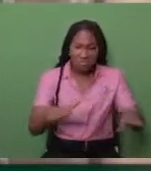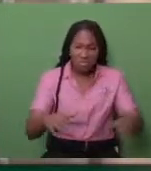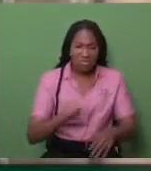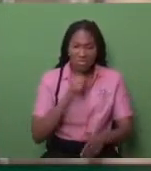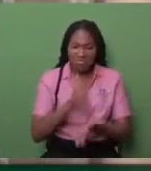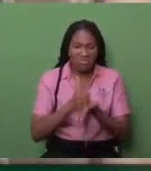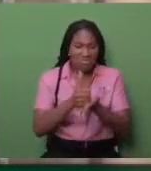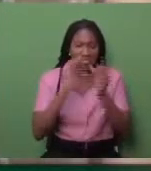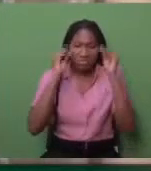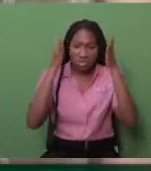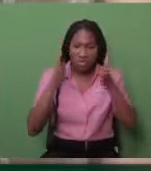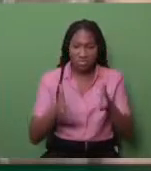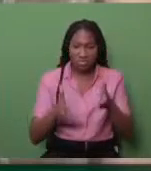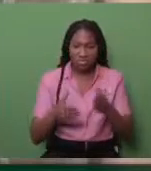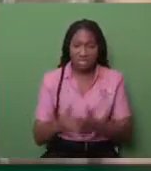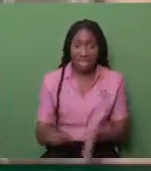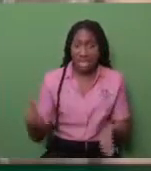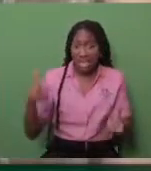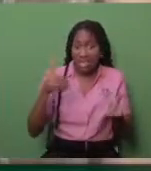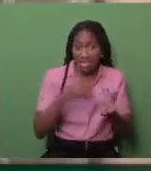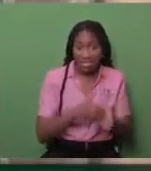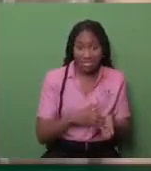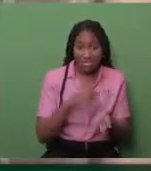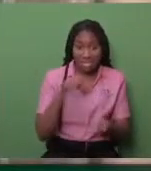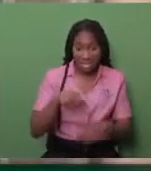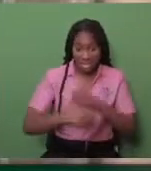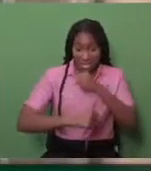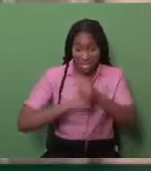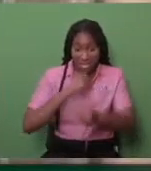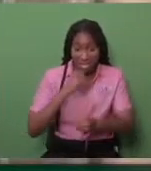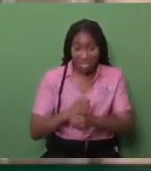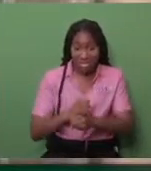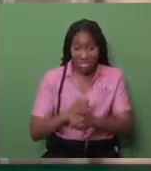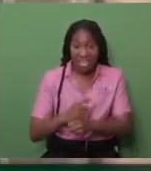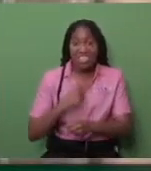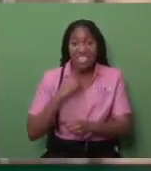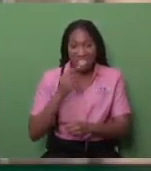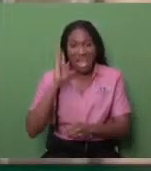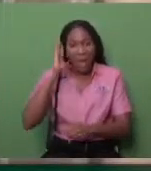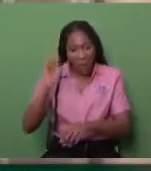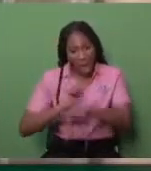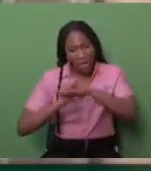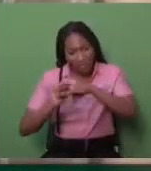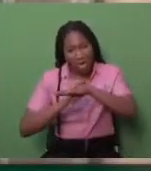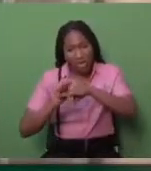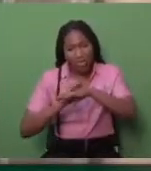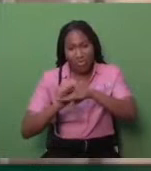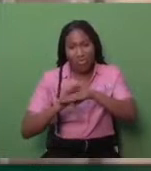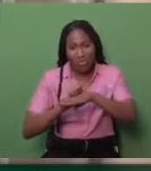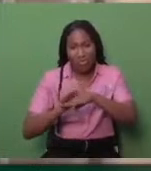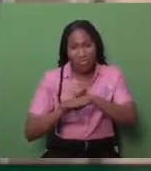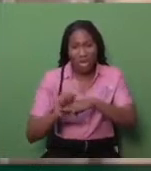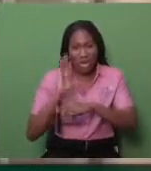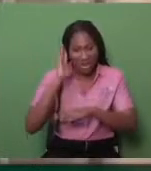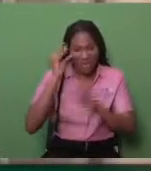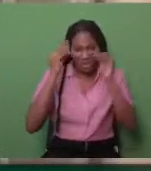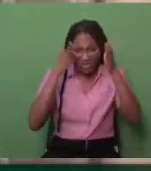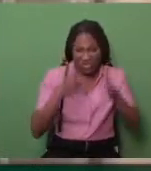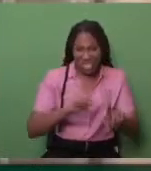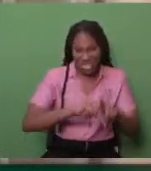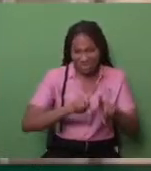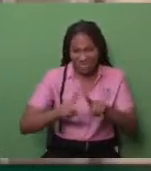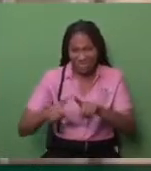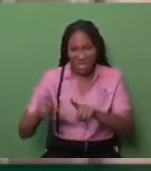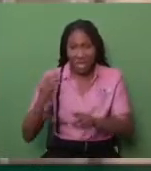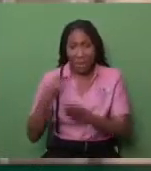yet another year, education and training has been promised the largest allocation in the budget, with a budgeted expenditure